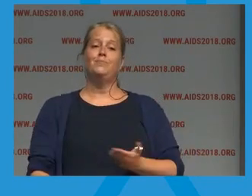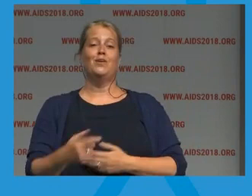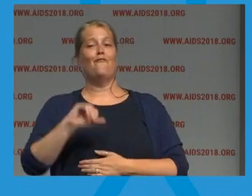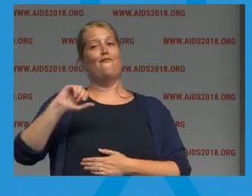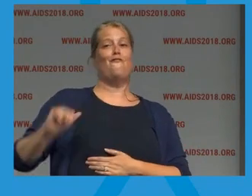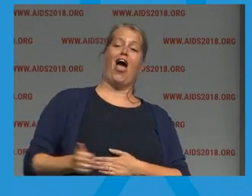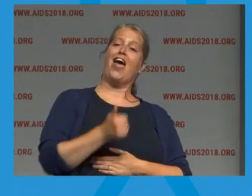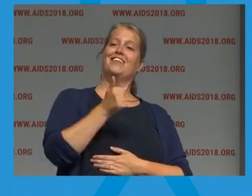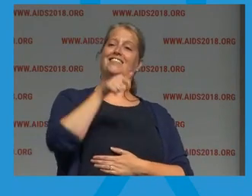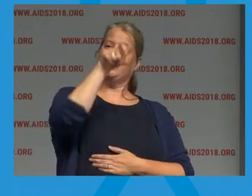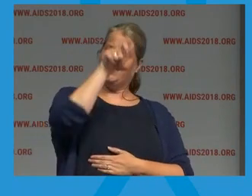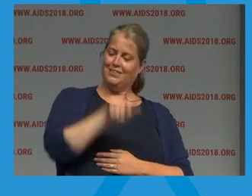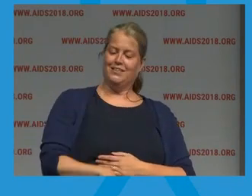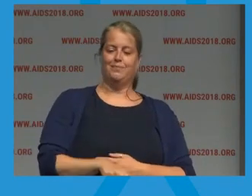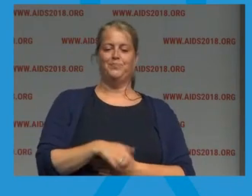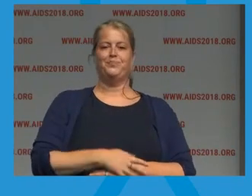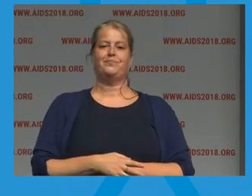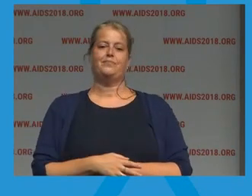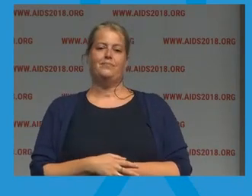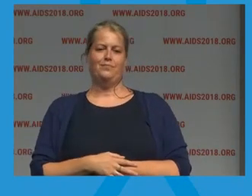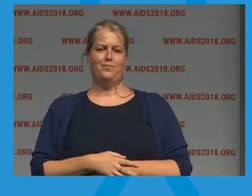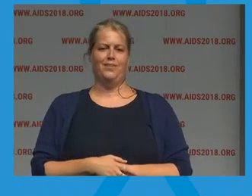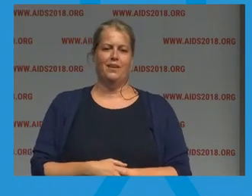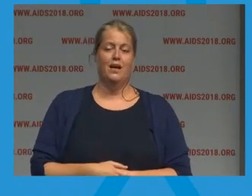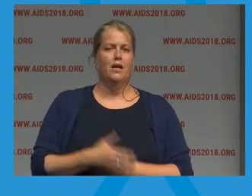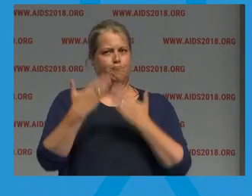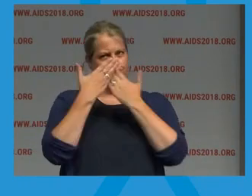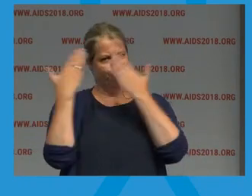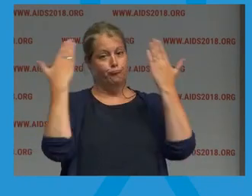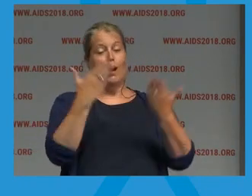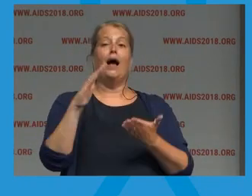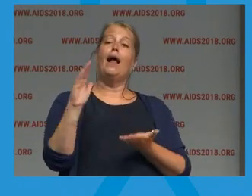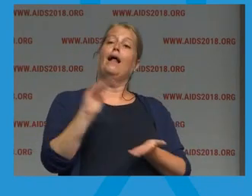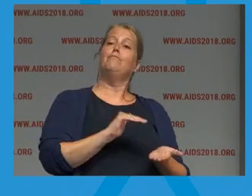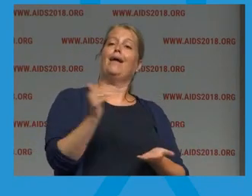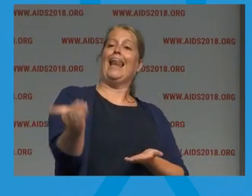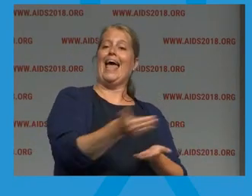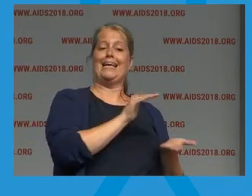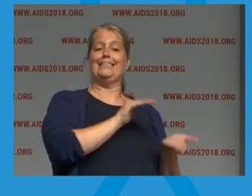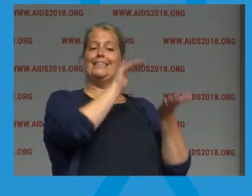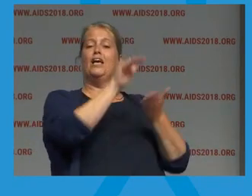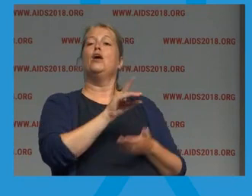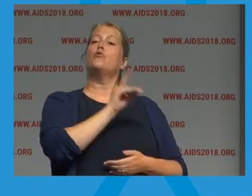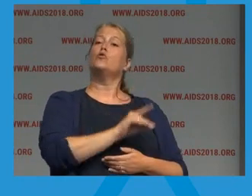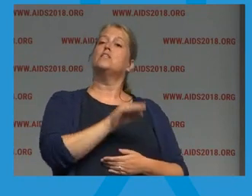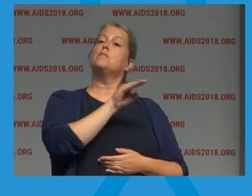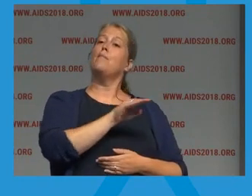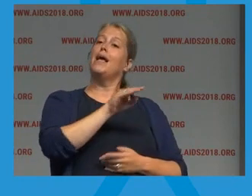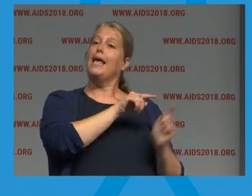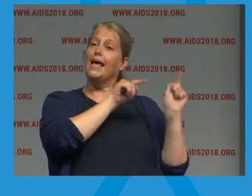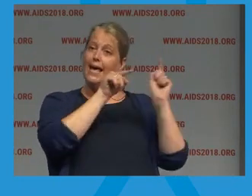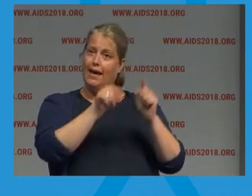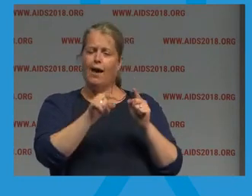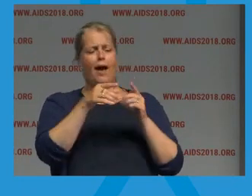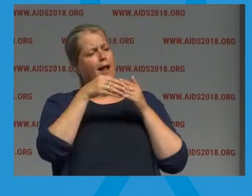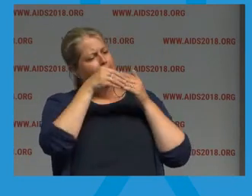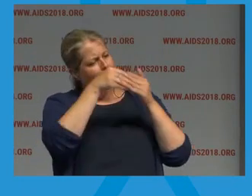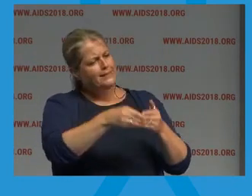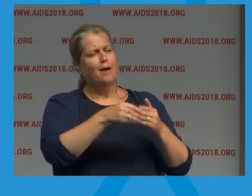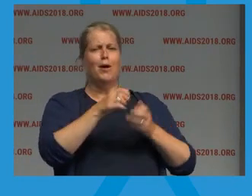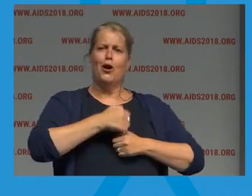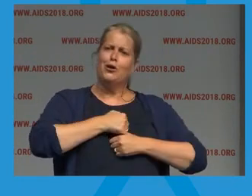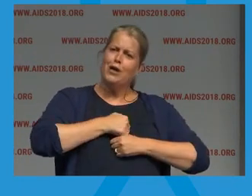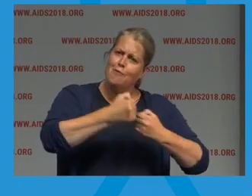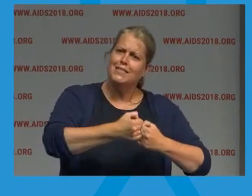first recipient of this award prize. Honoring the legacy of Prudence Mabele, Dudu's leadership and courage in her